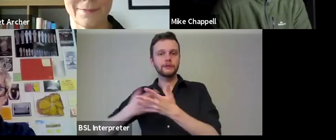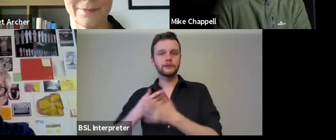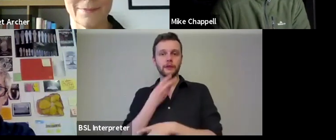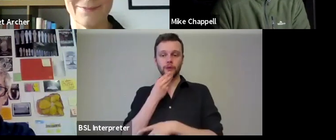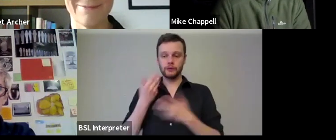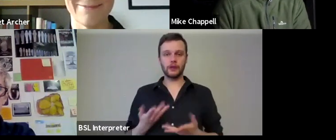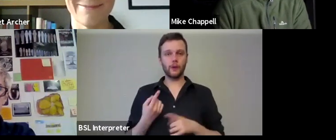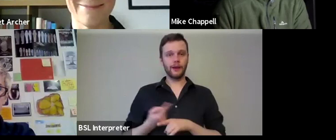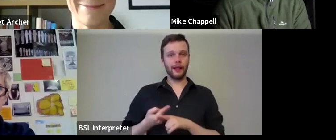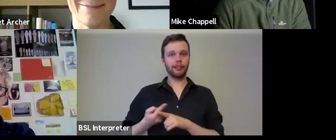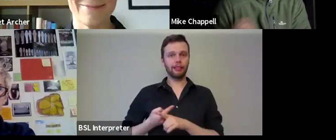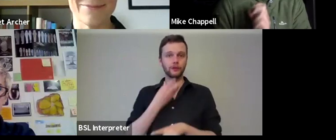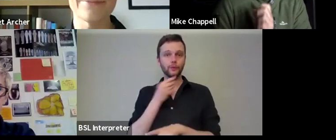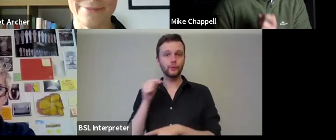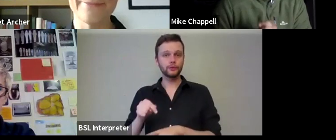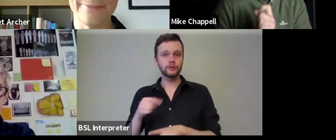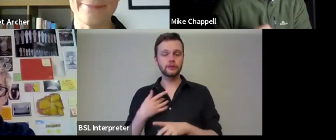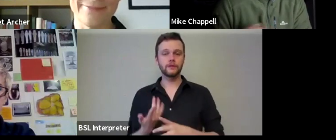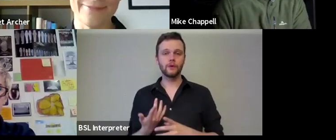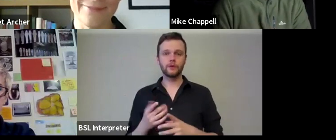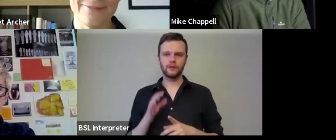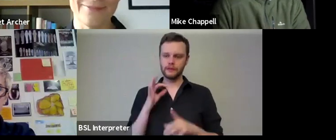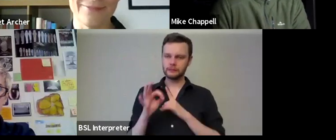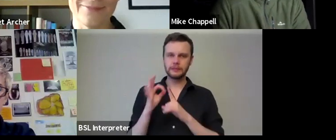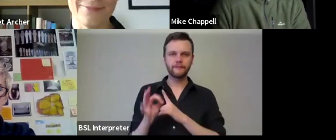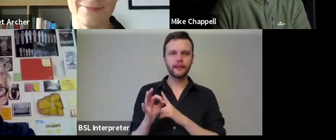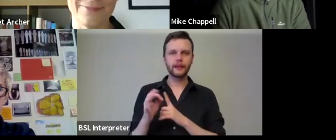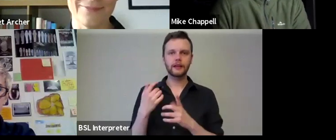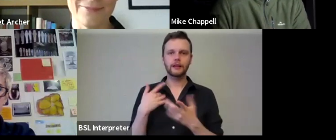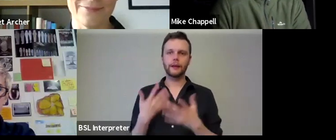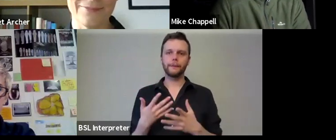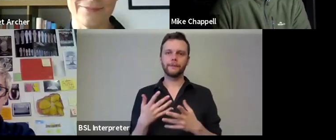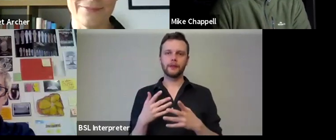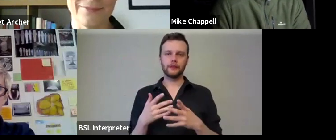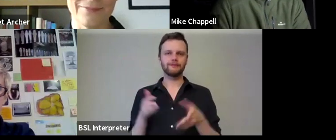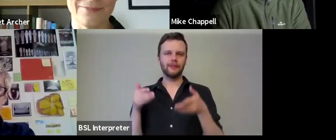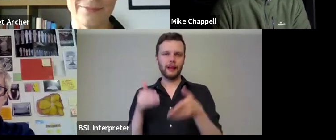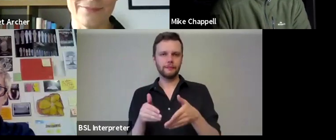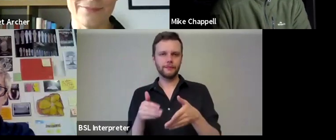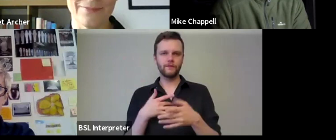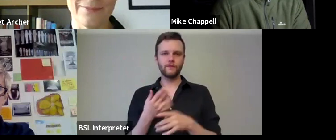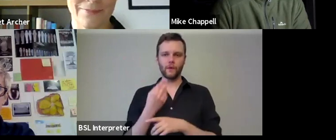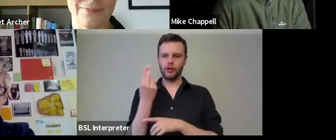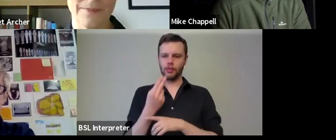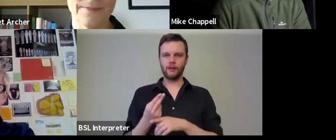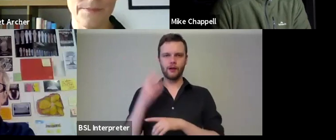England at the moment for a very specific purpose with Arts Council